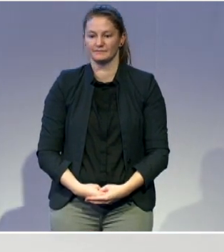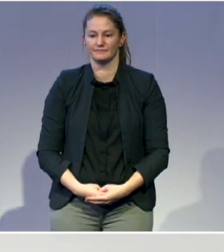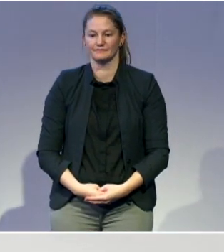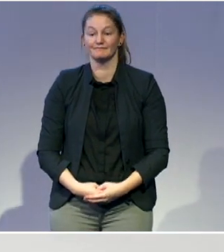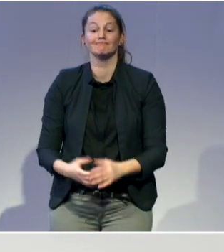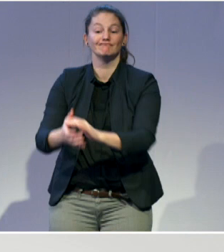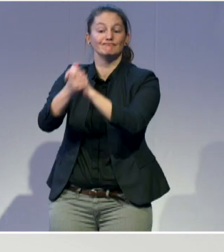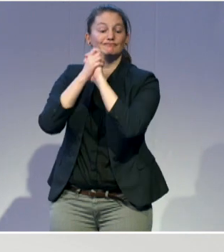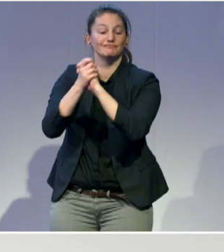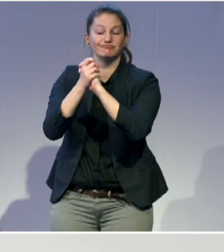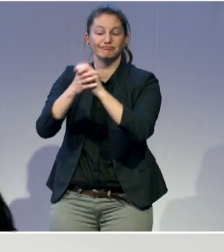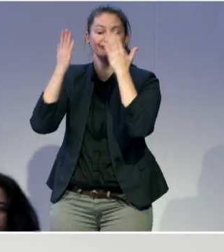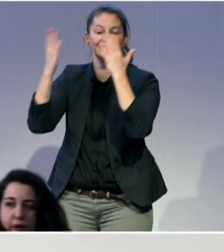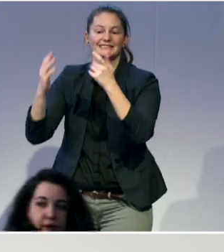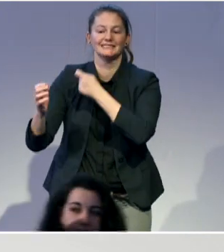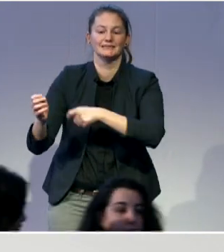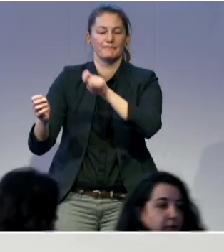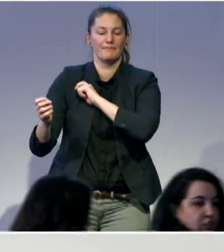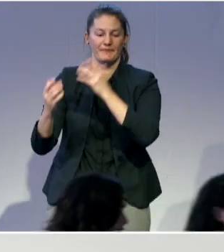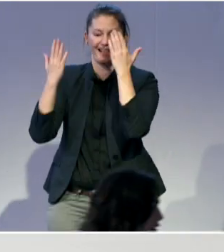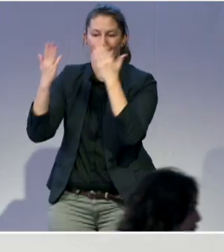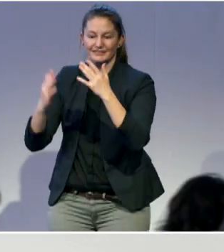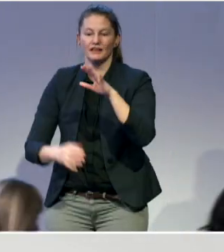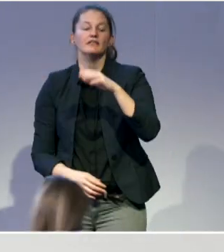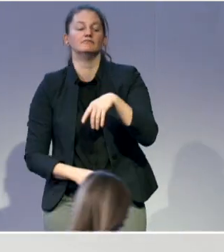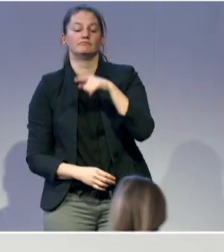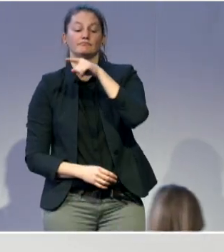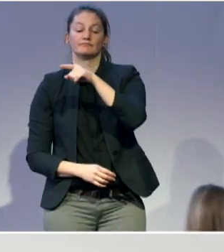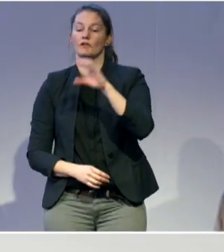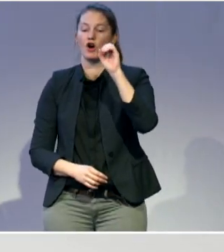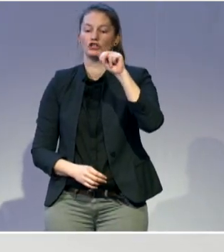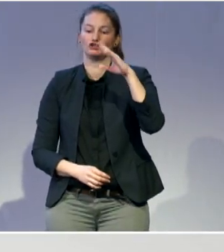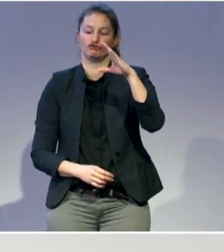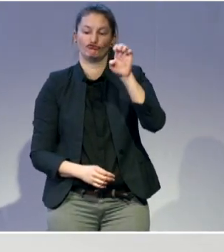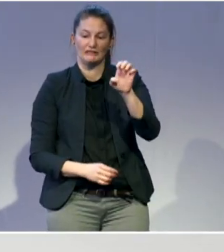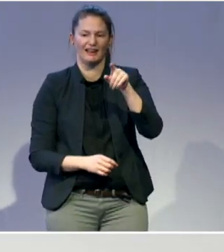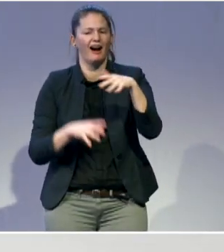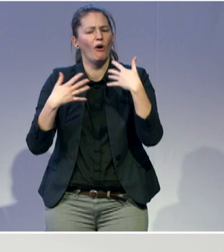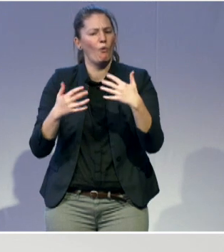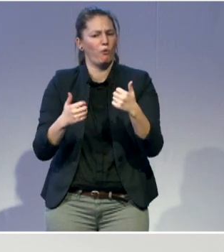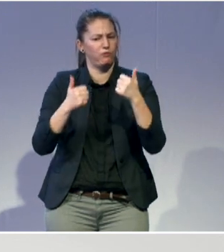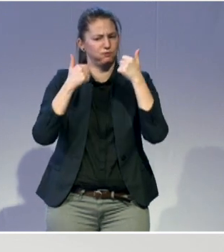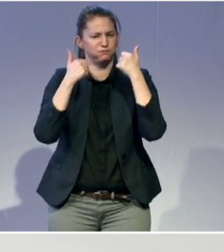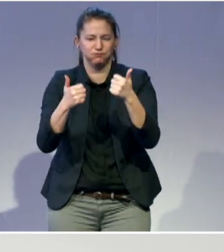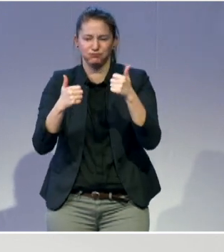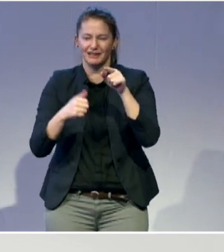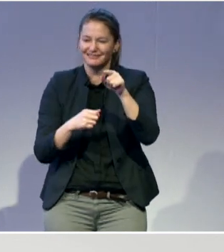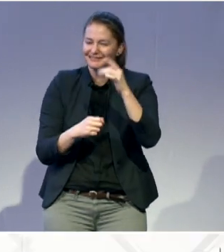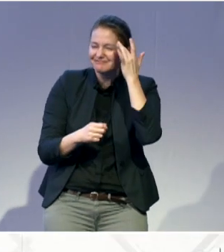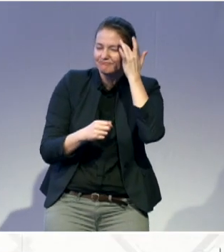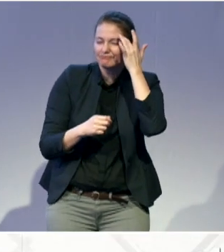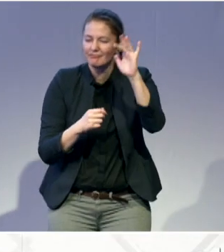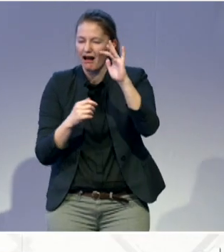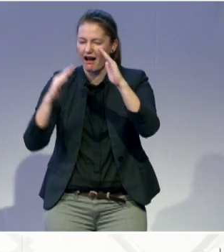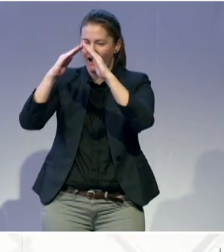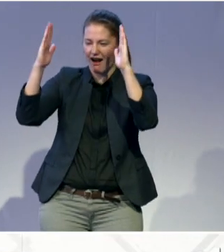Congratulations to Fundación Once for the smart, accessible and sustainable house. The house, which can be towed